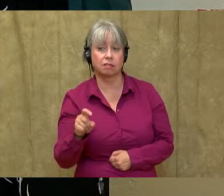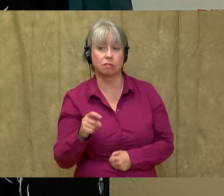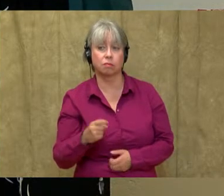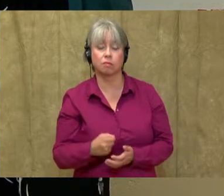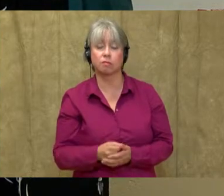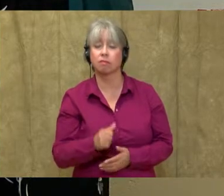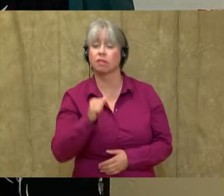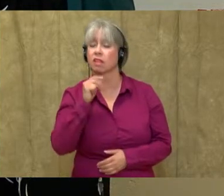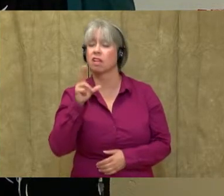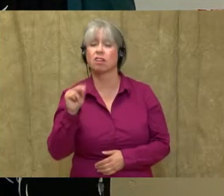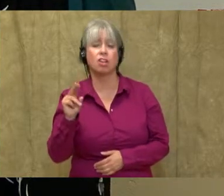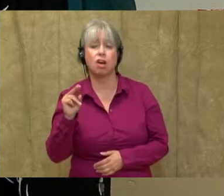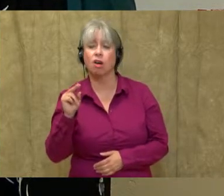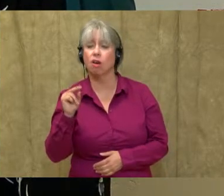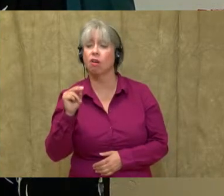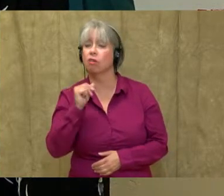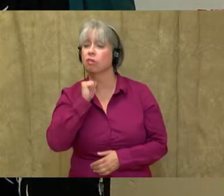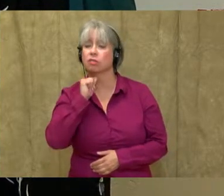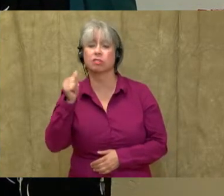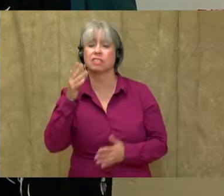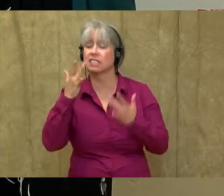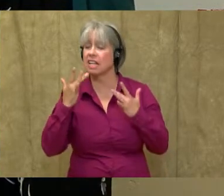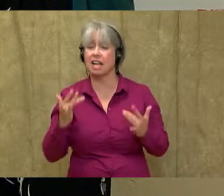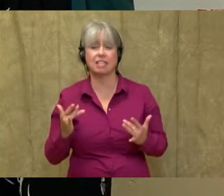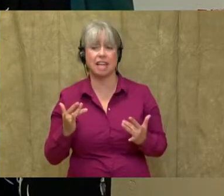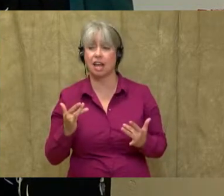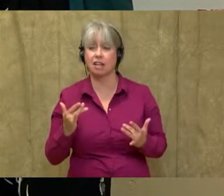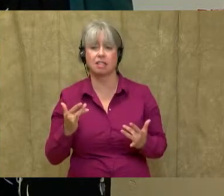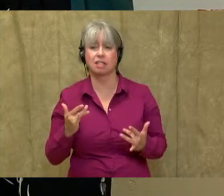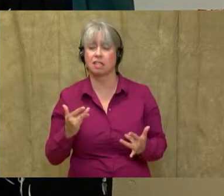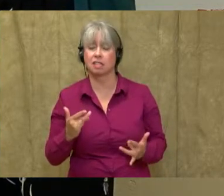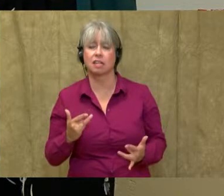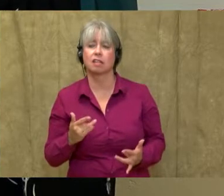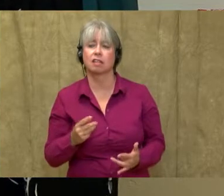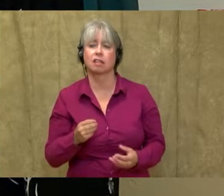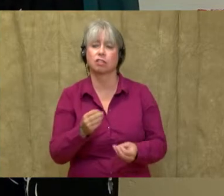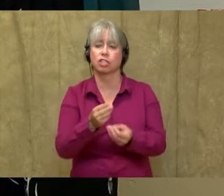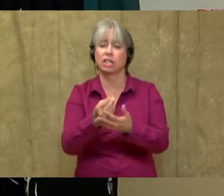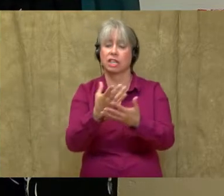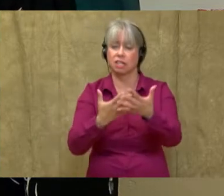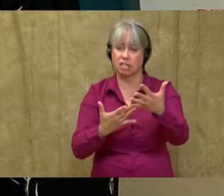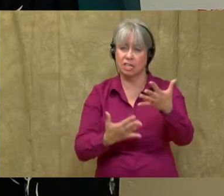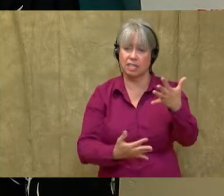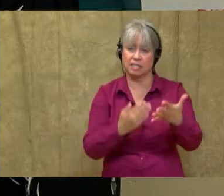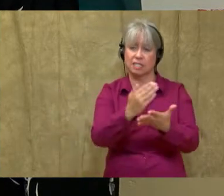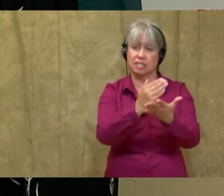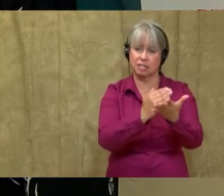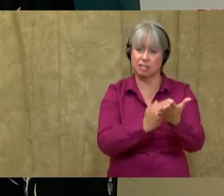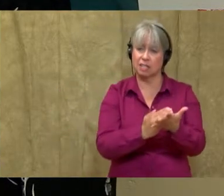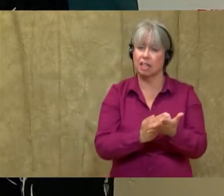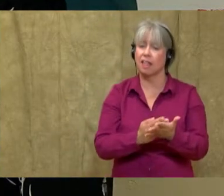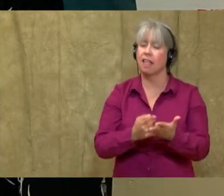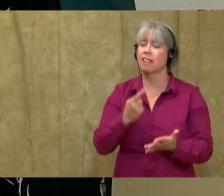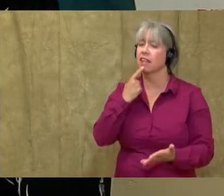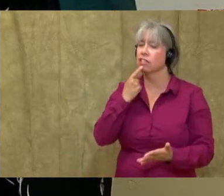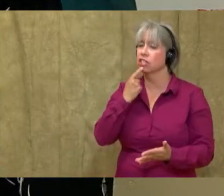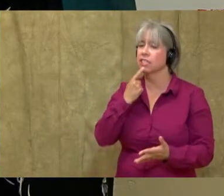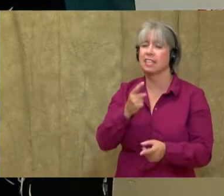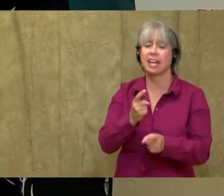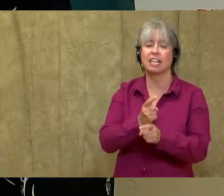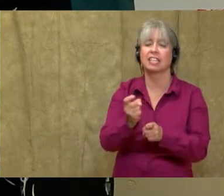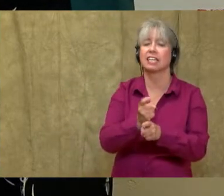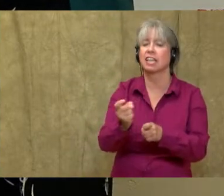She's not. She lists the downfalls, and then she ends the poem with saying, just kidding. So that means,